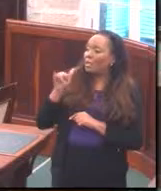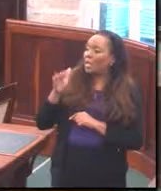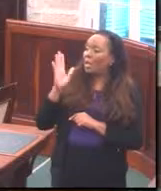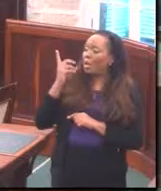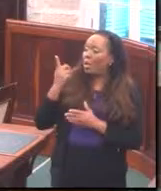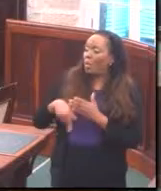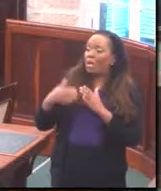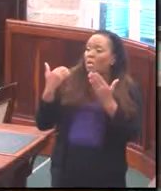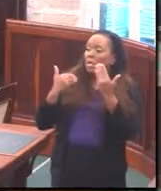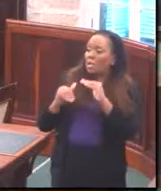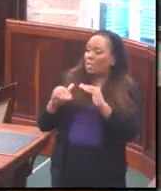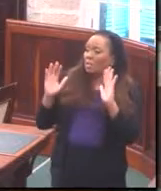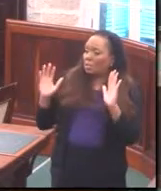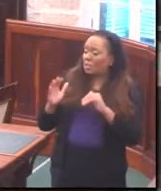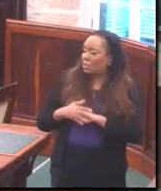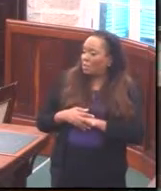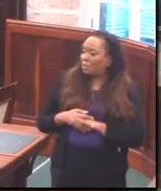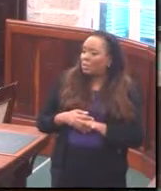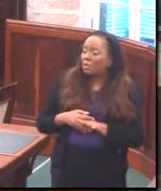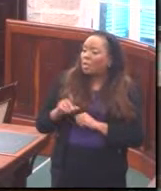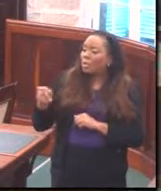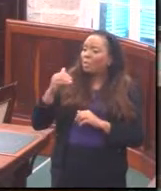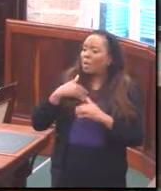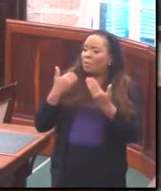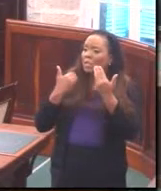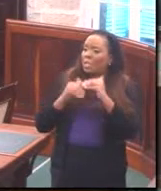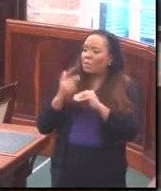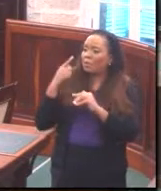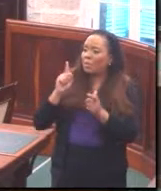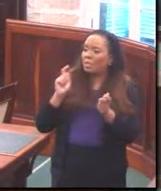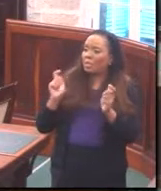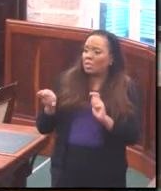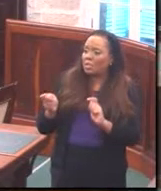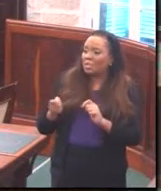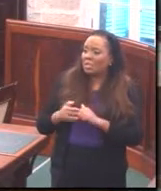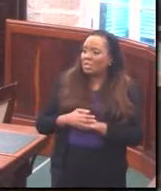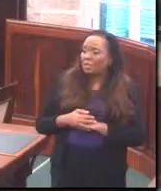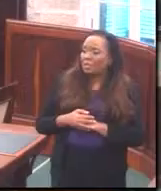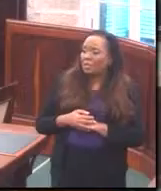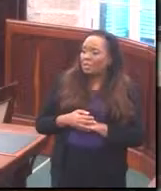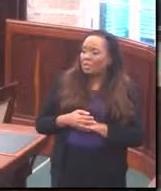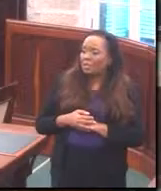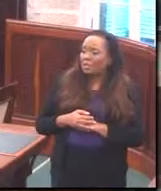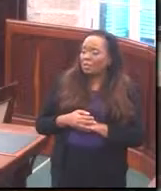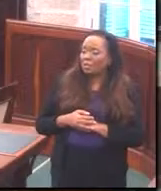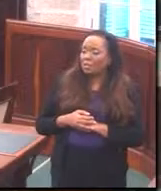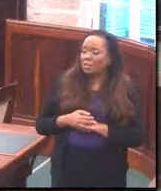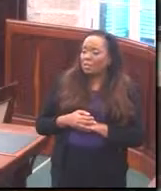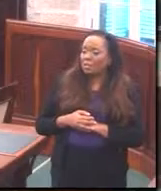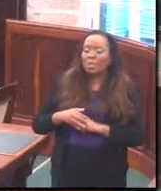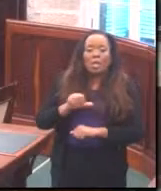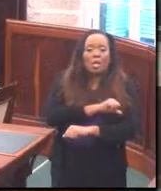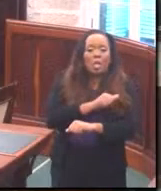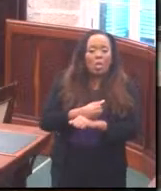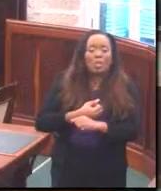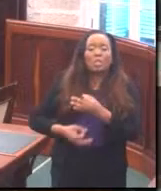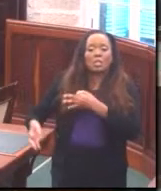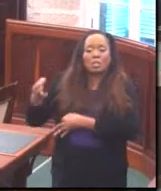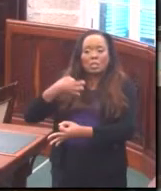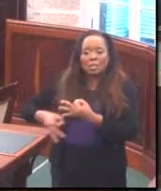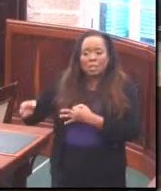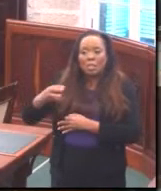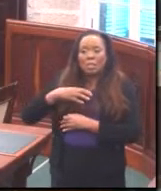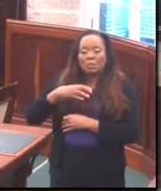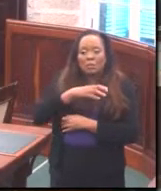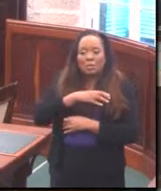to. So Yes, you wish it is me then confined to the changing. of 2 words? Yes, sir. From authority to commission. Right. Well, let